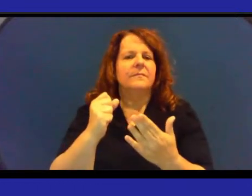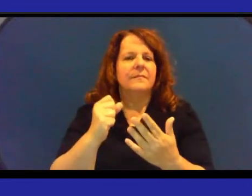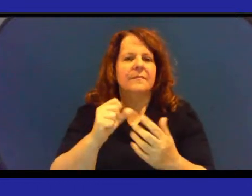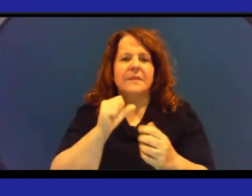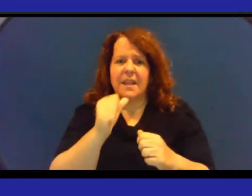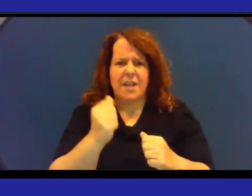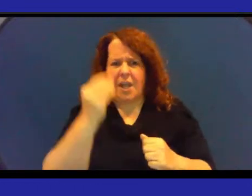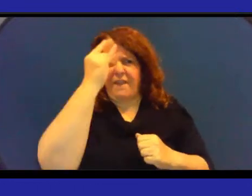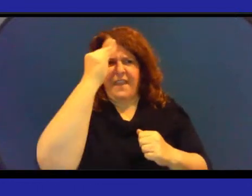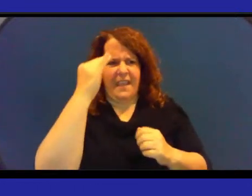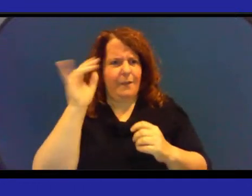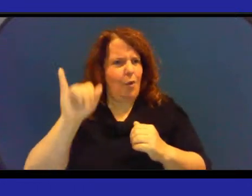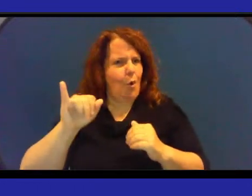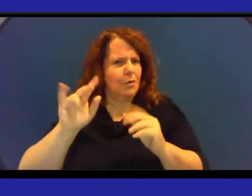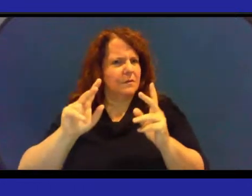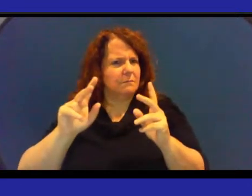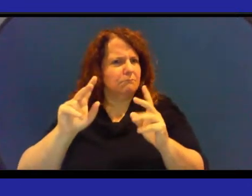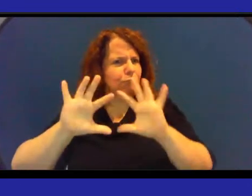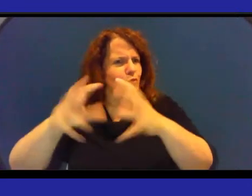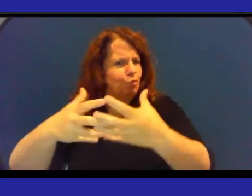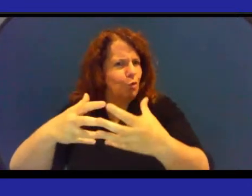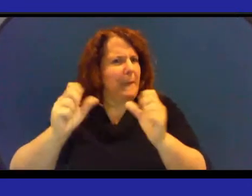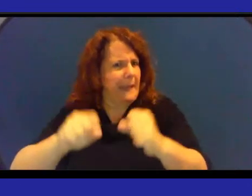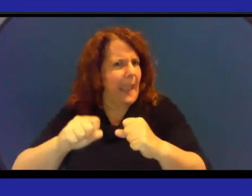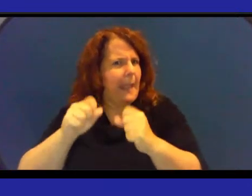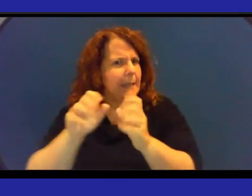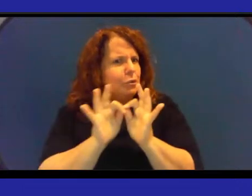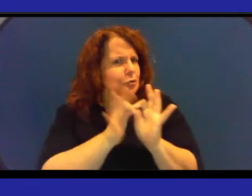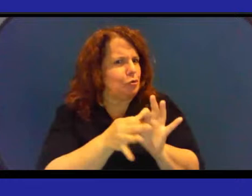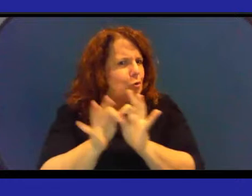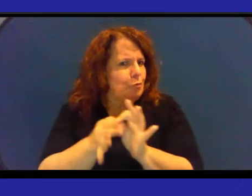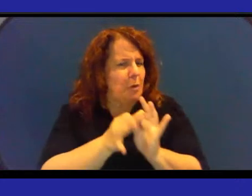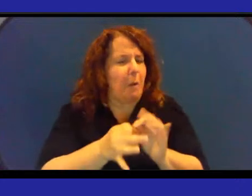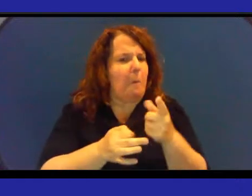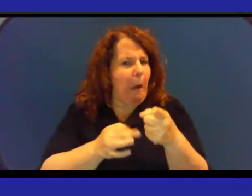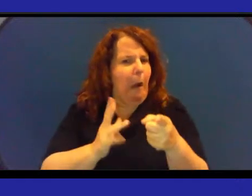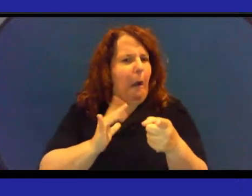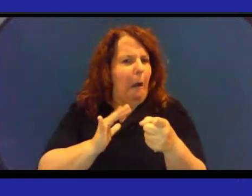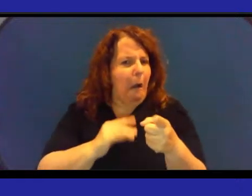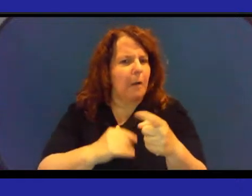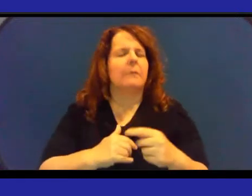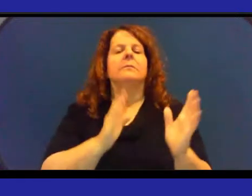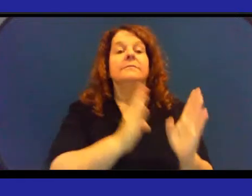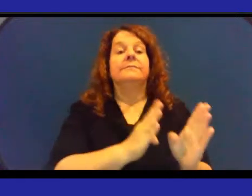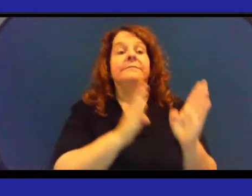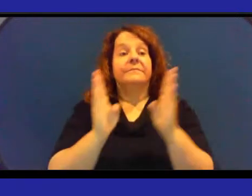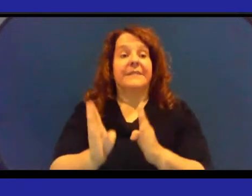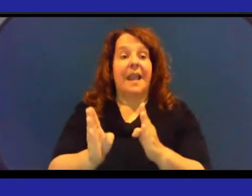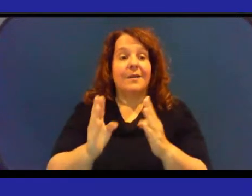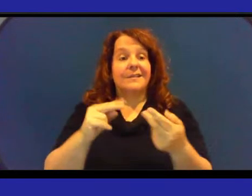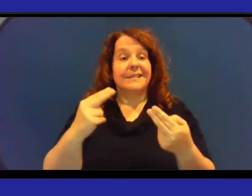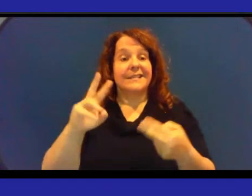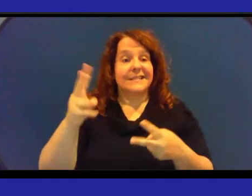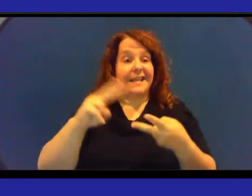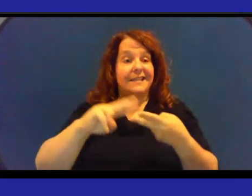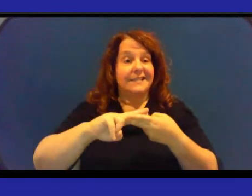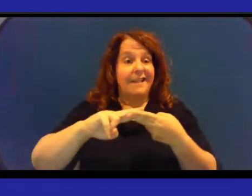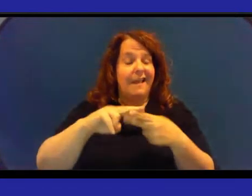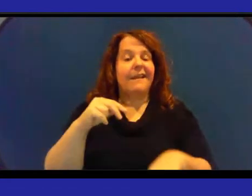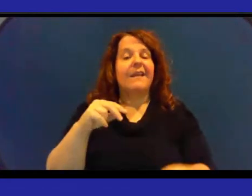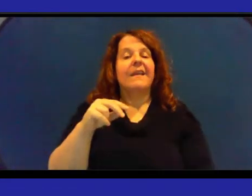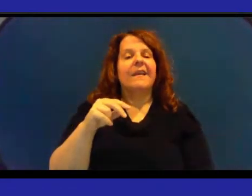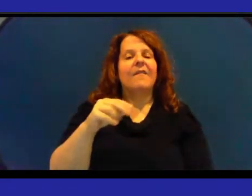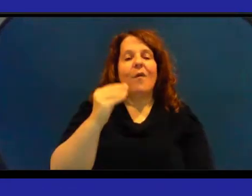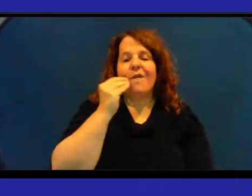of normally. So I'm going to the Food and Nutrition Educational Assistance Fund. Actually,